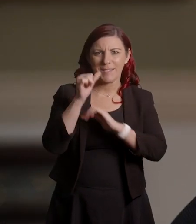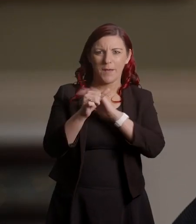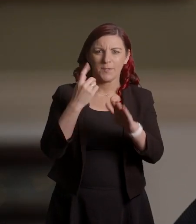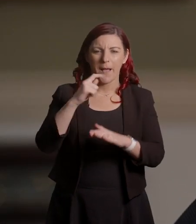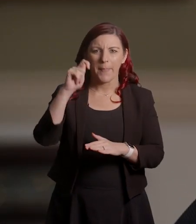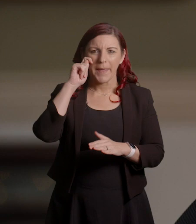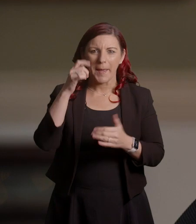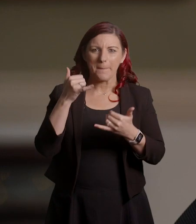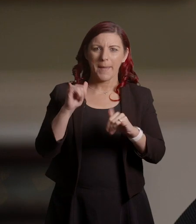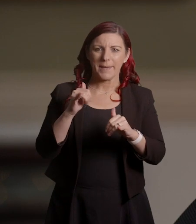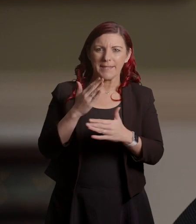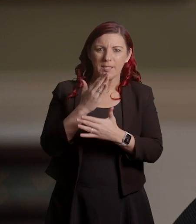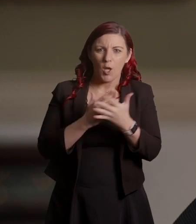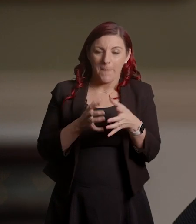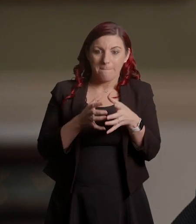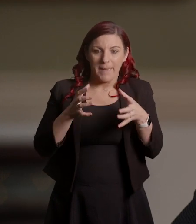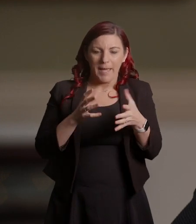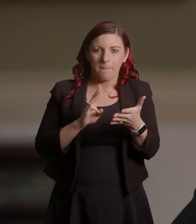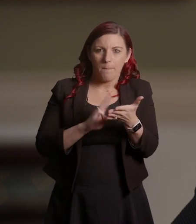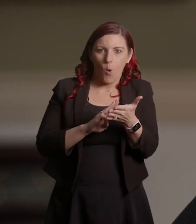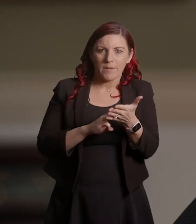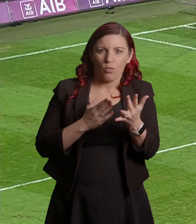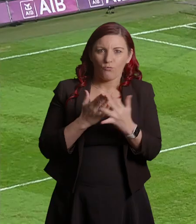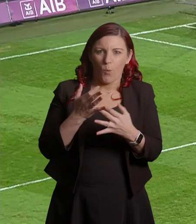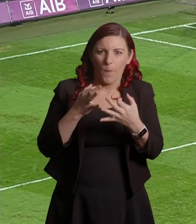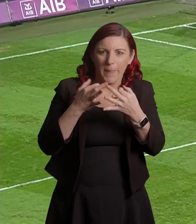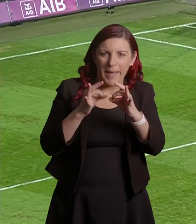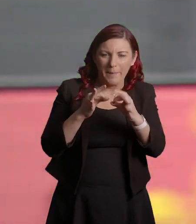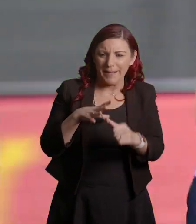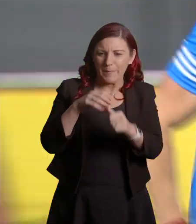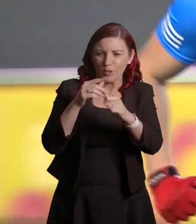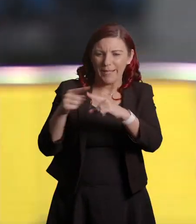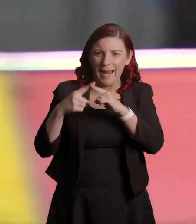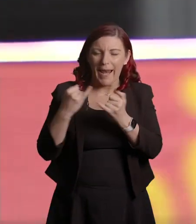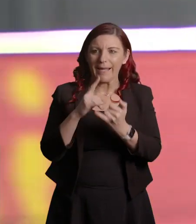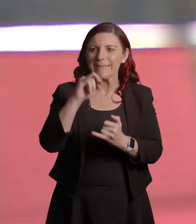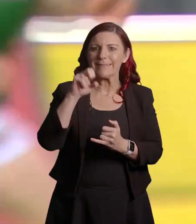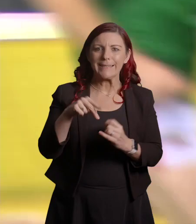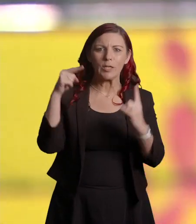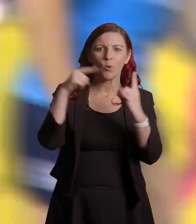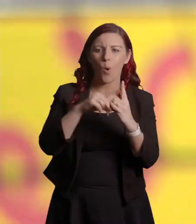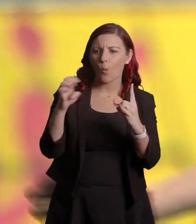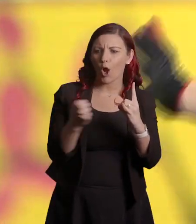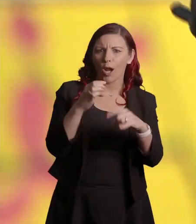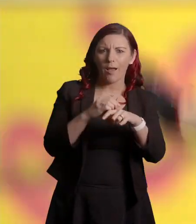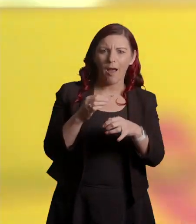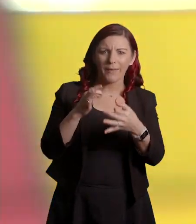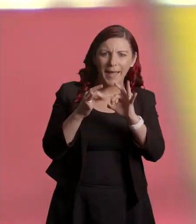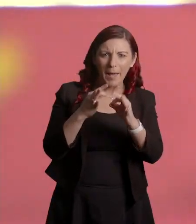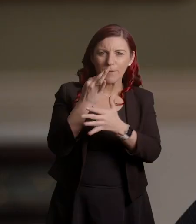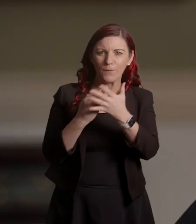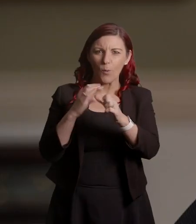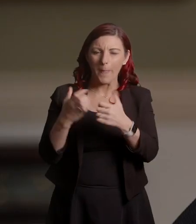You think maybe some big moments in the game, the hill would have erupted, like Dean's goal early on, then sort